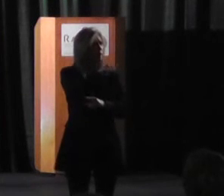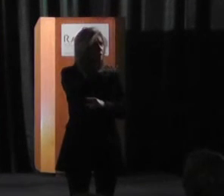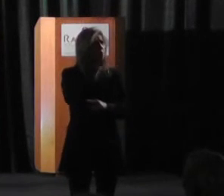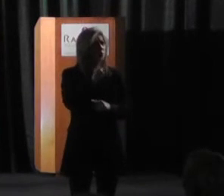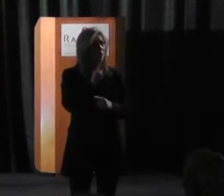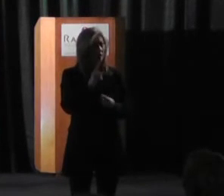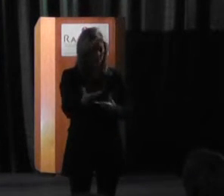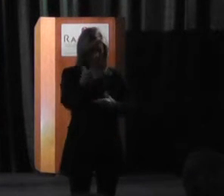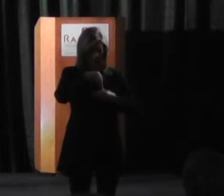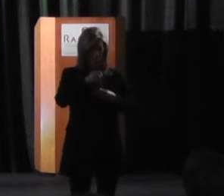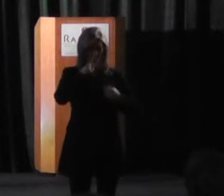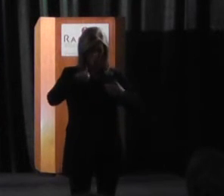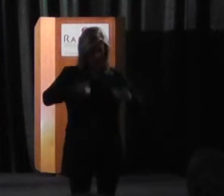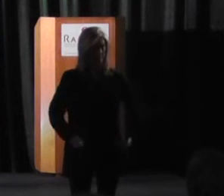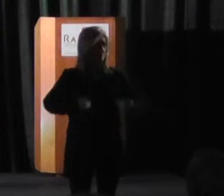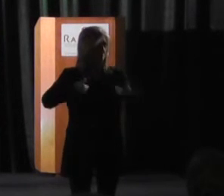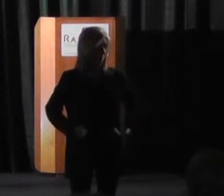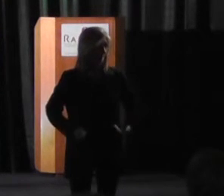am. Thank you.